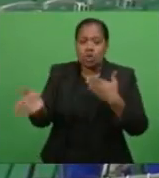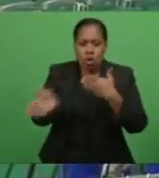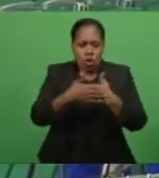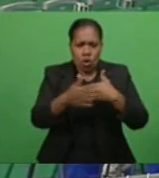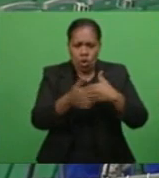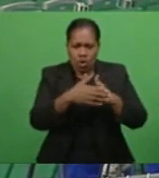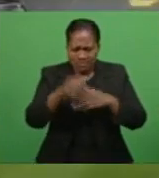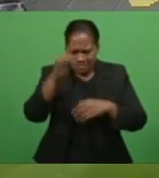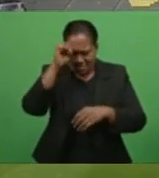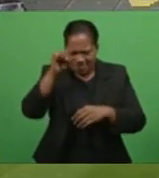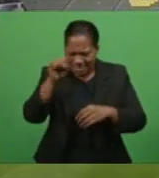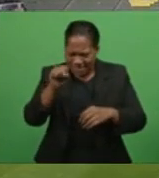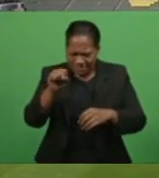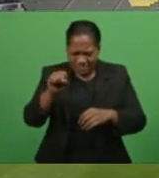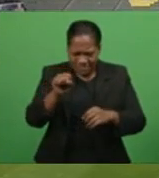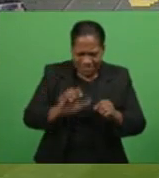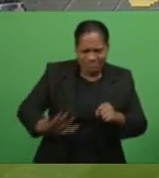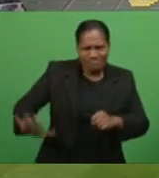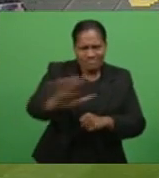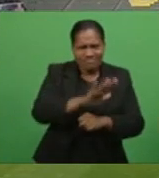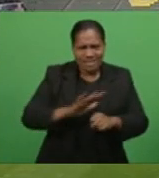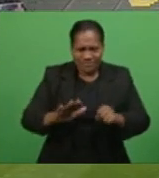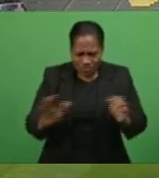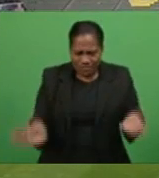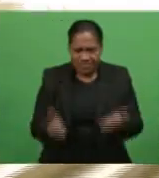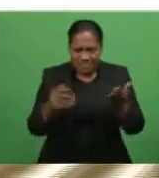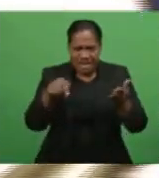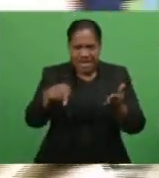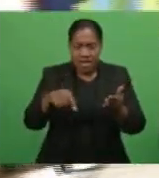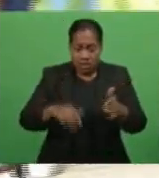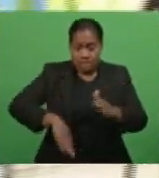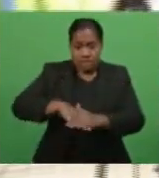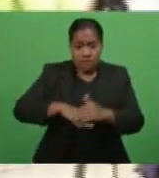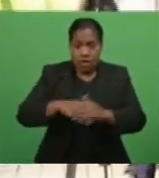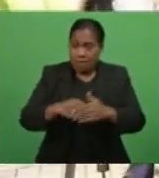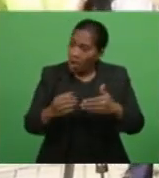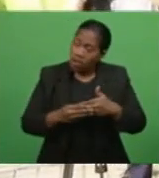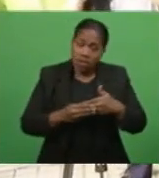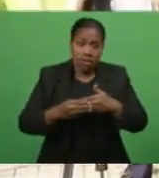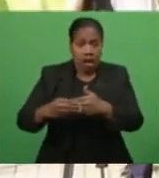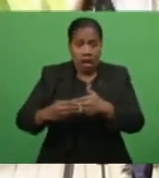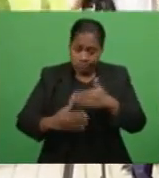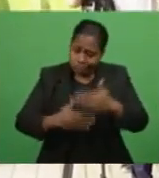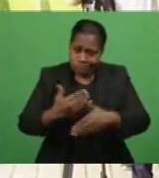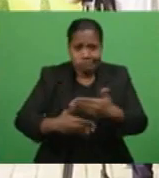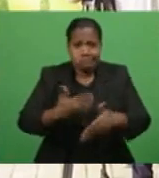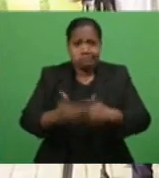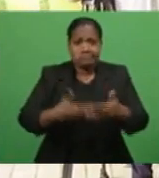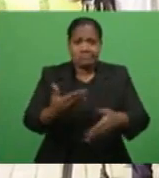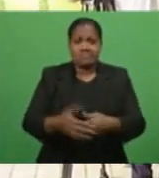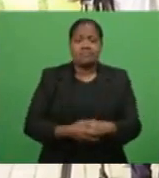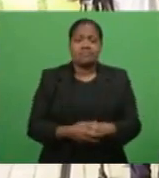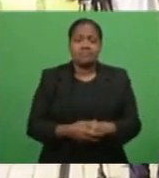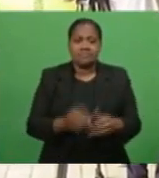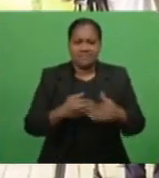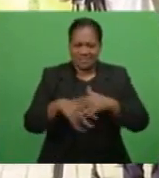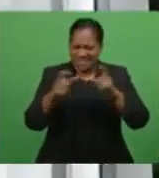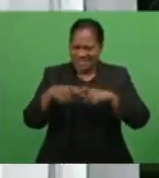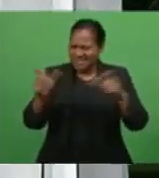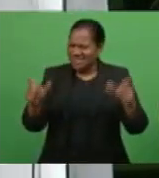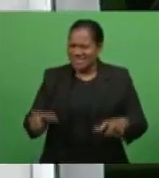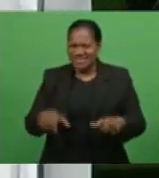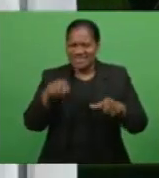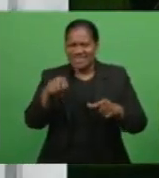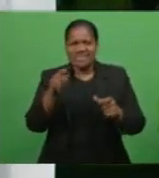South Korea's K-League football famously leading the way, the first sight of it in Jeonju City.